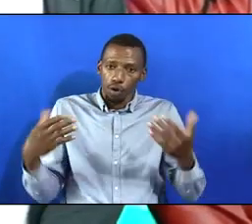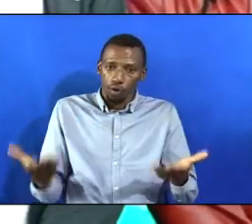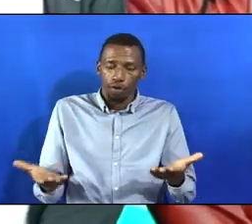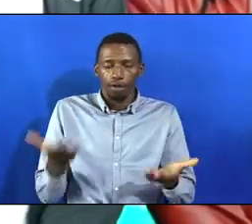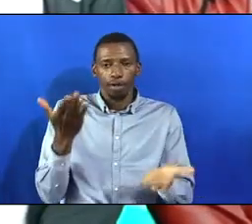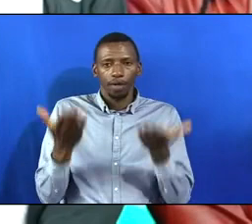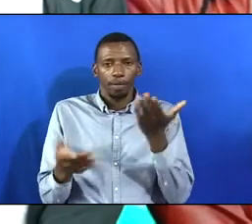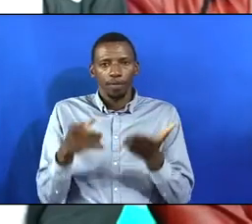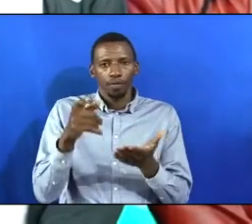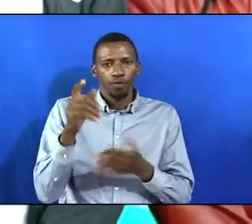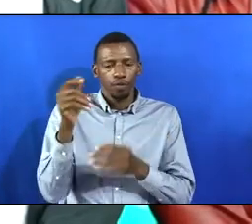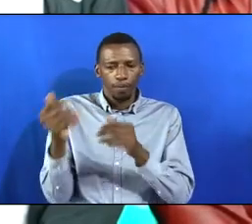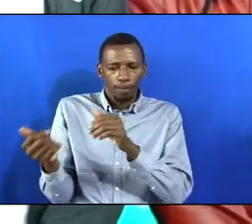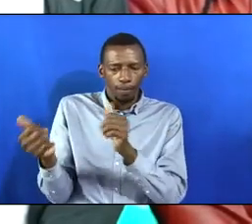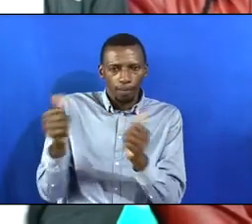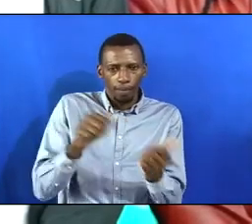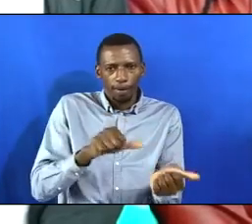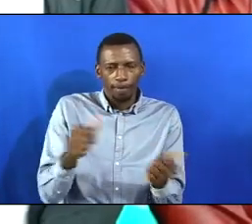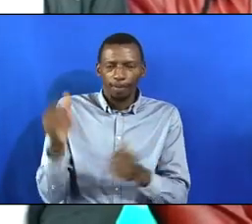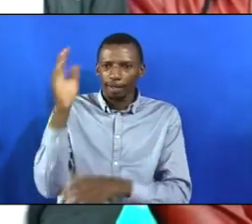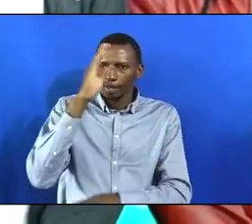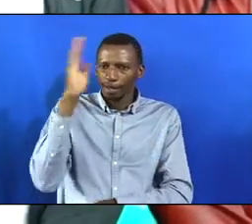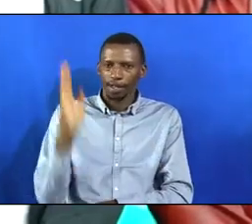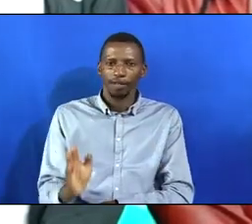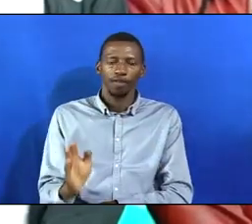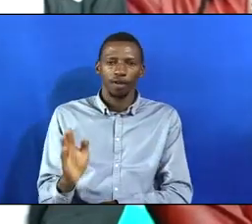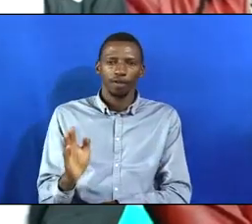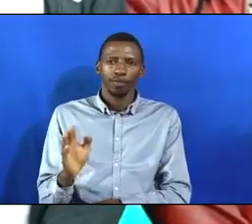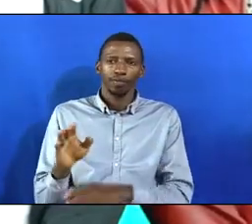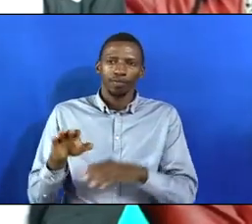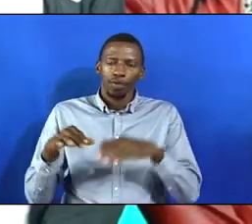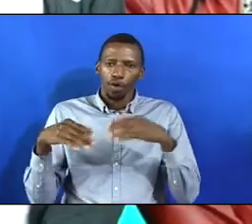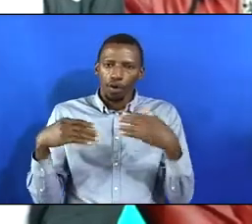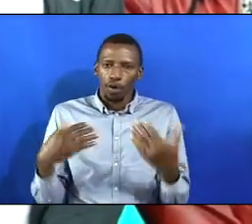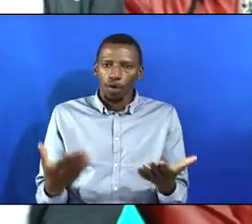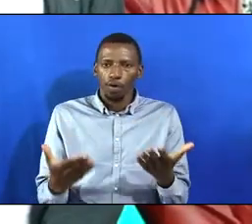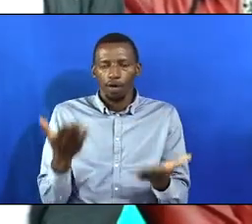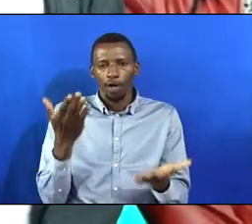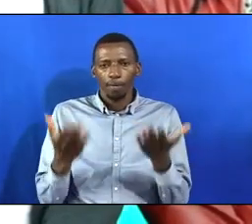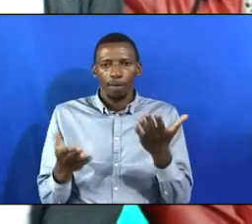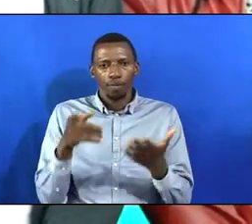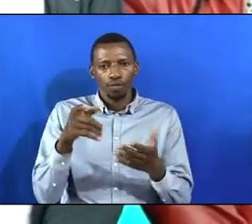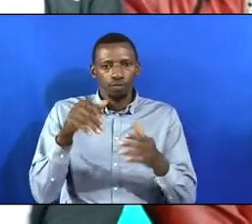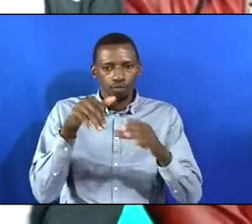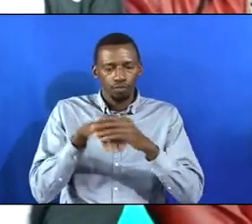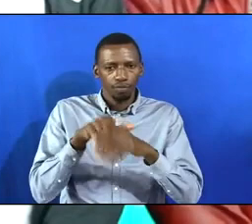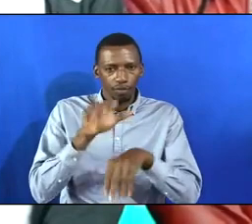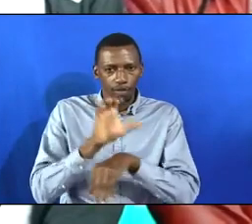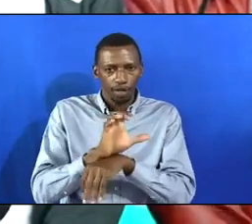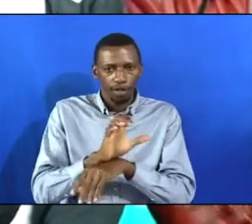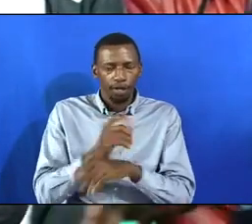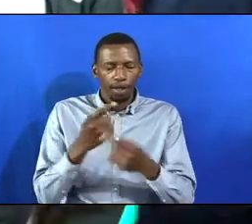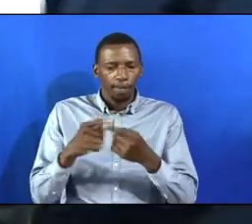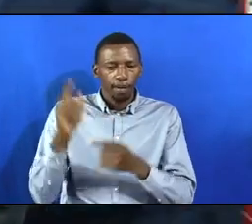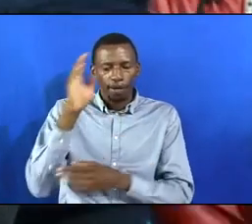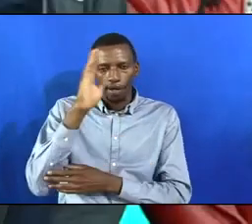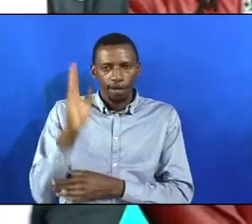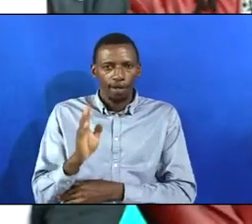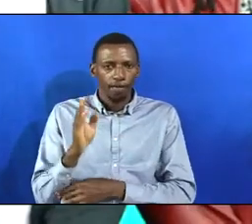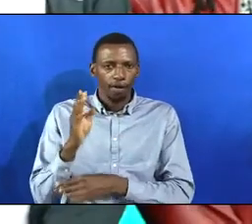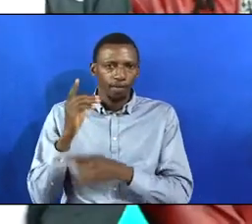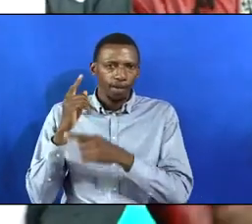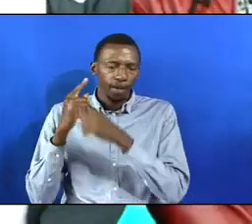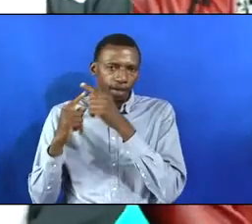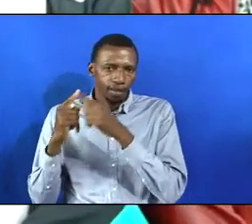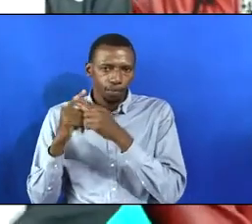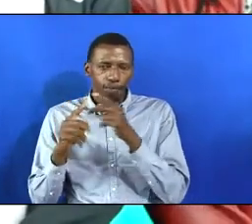baptized. Or you have been in the church here, but you have never experienced that peace and the joy of the Lord. Or you have not been